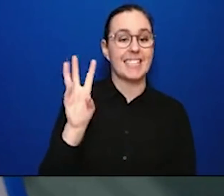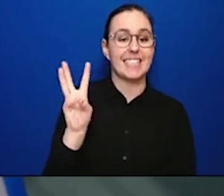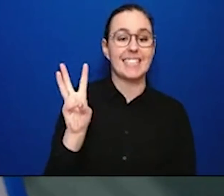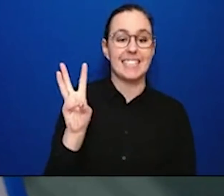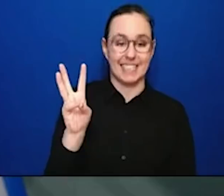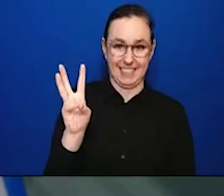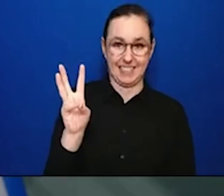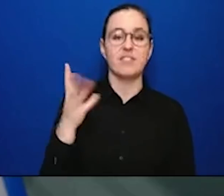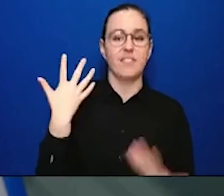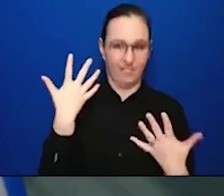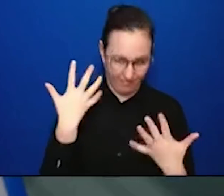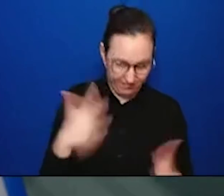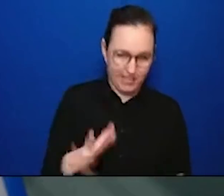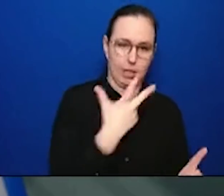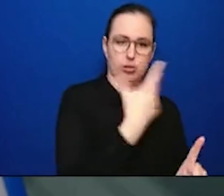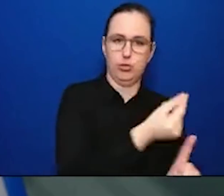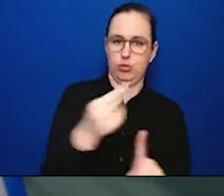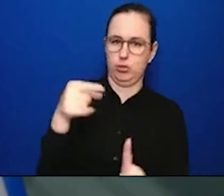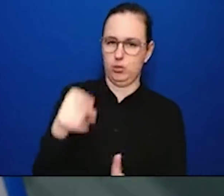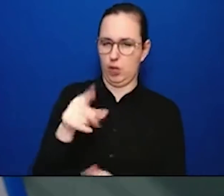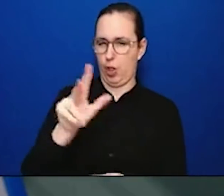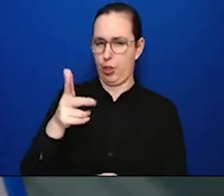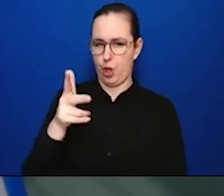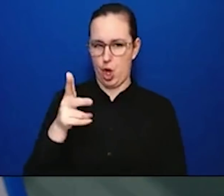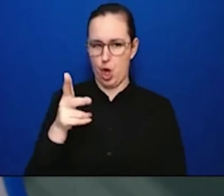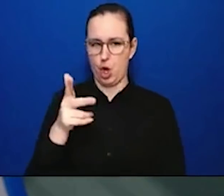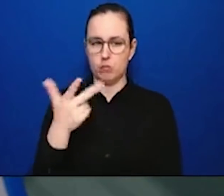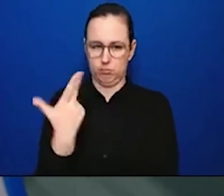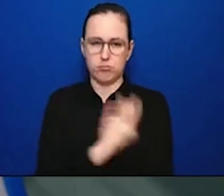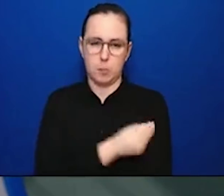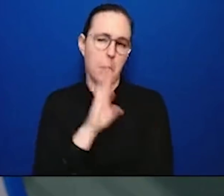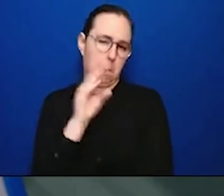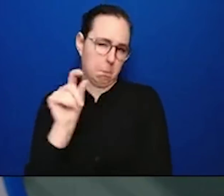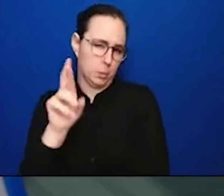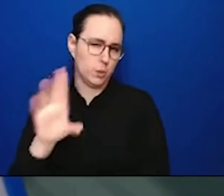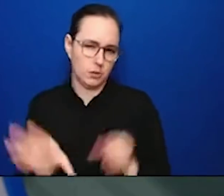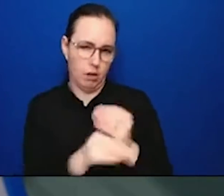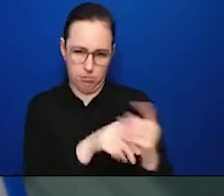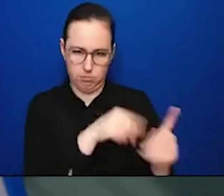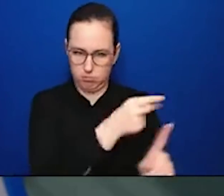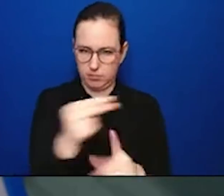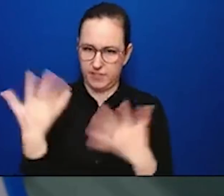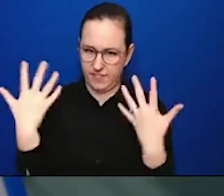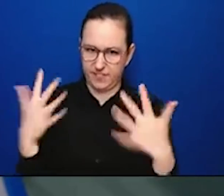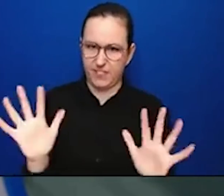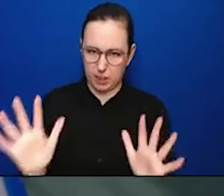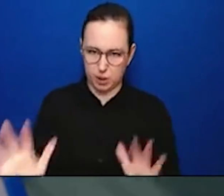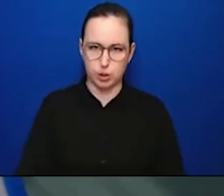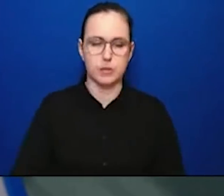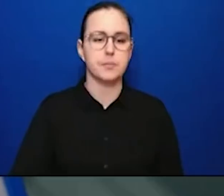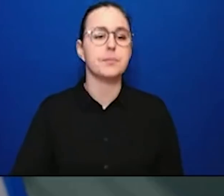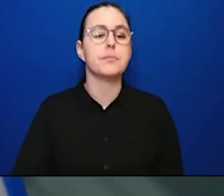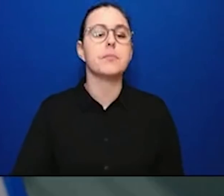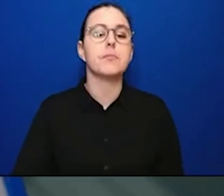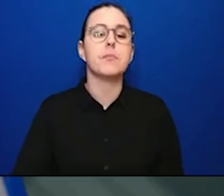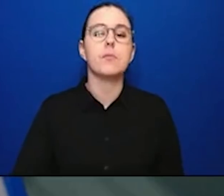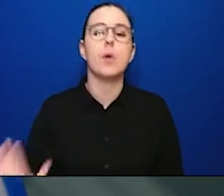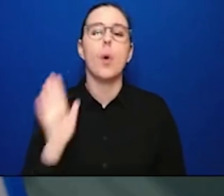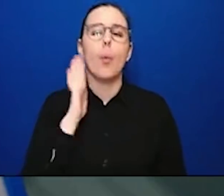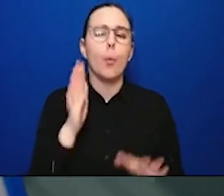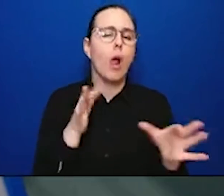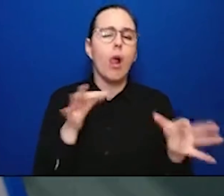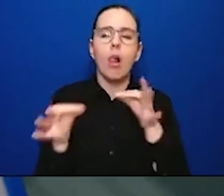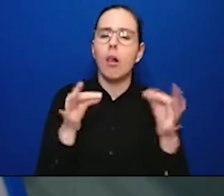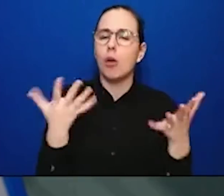campaign. And I want to just give you a sense of what groups have been focused on, because we have focused, guided